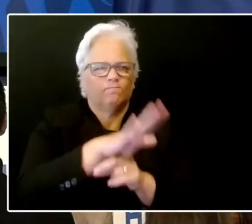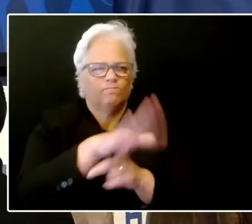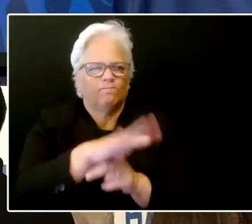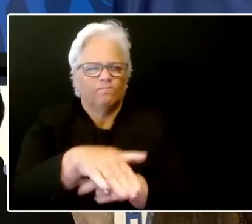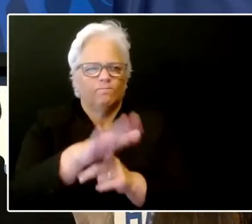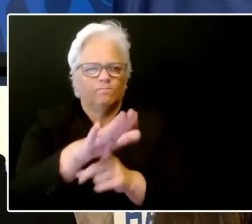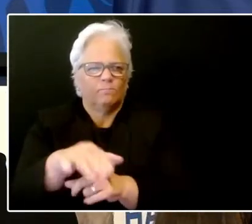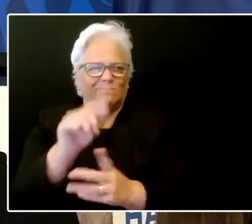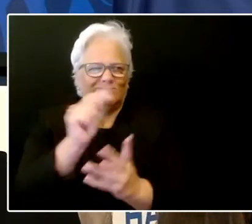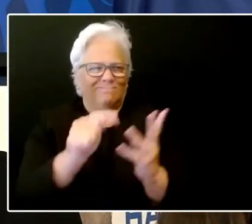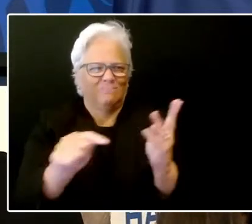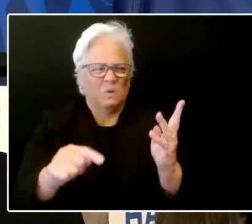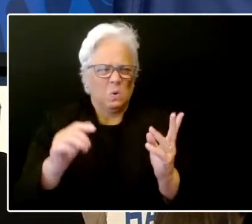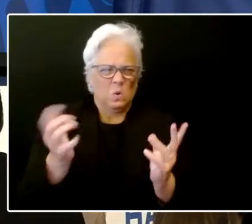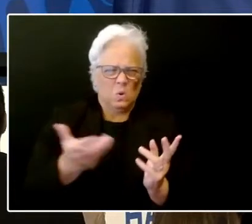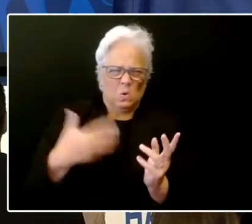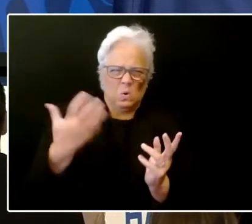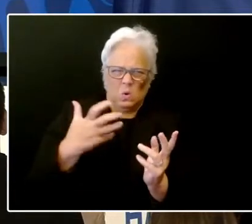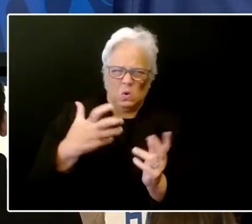What's